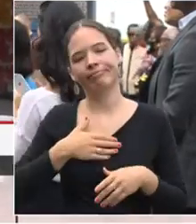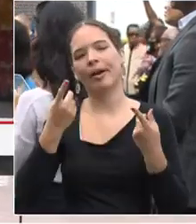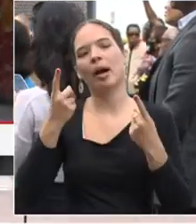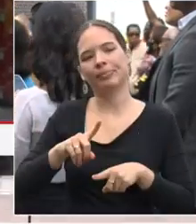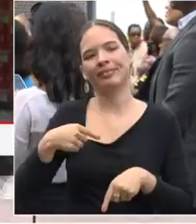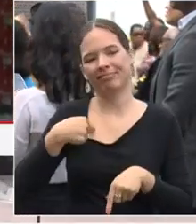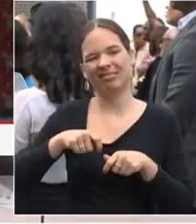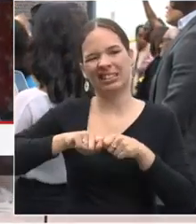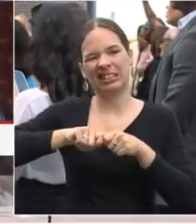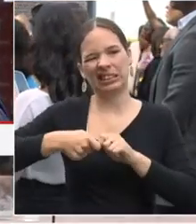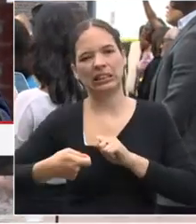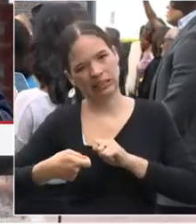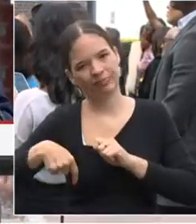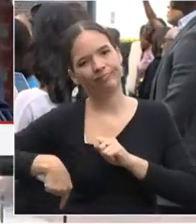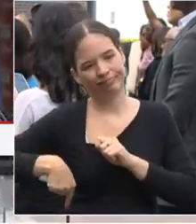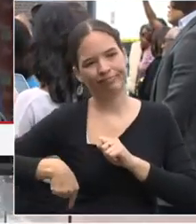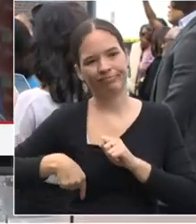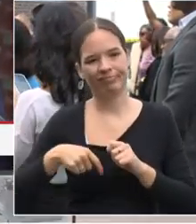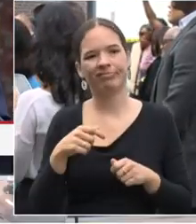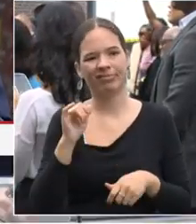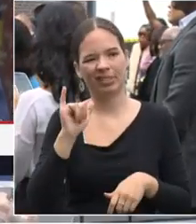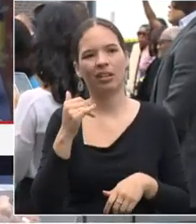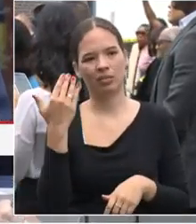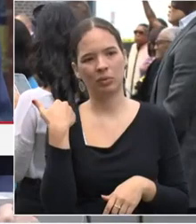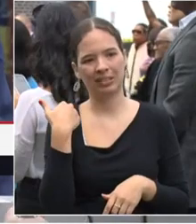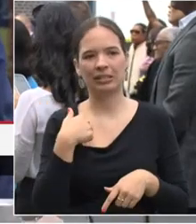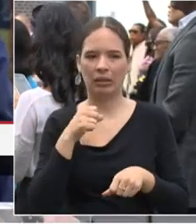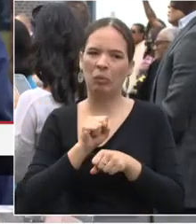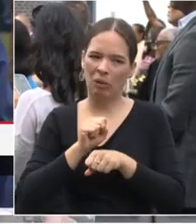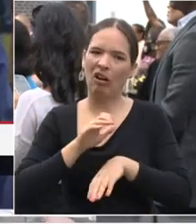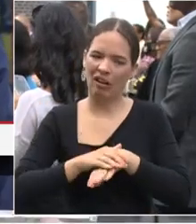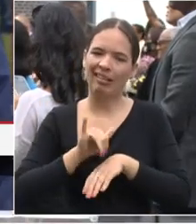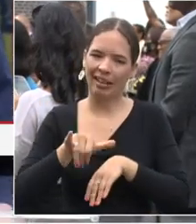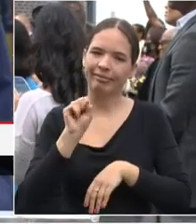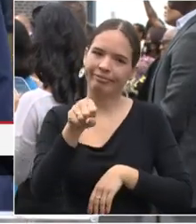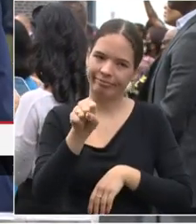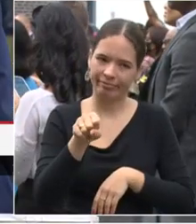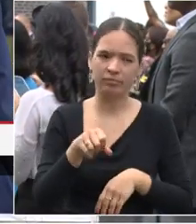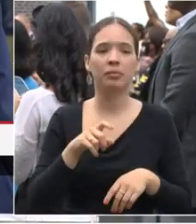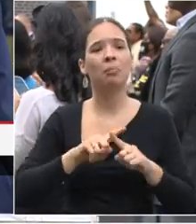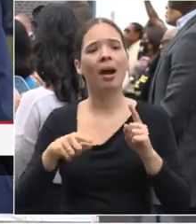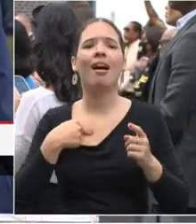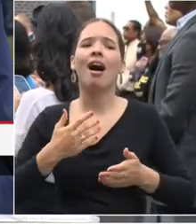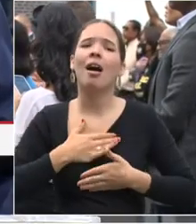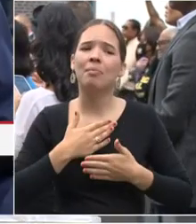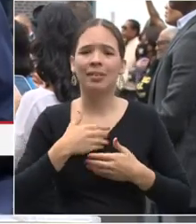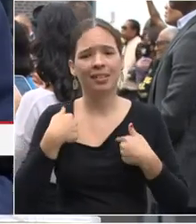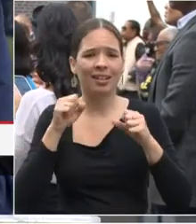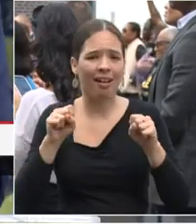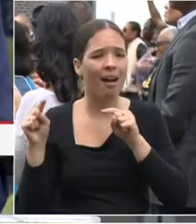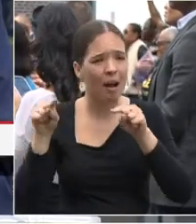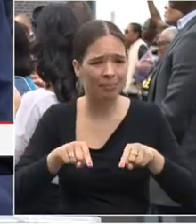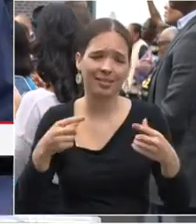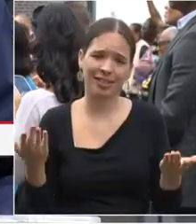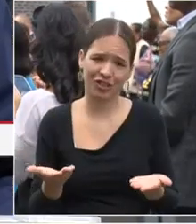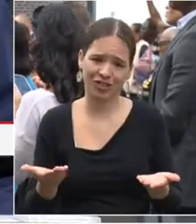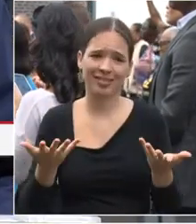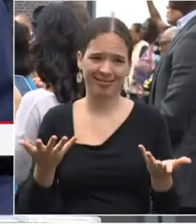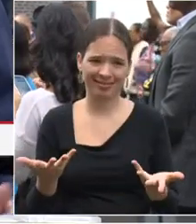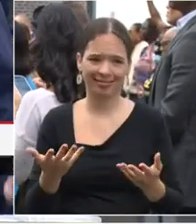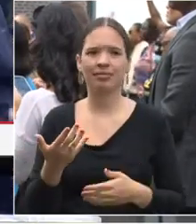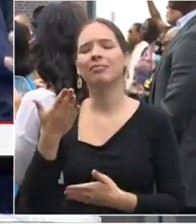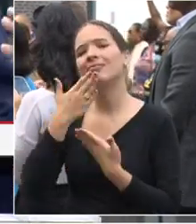and I've been working at it since, and I'm delighted to be able to be here. Thank you, Mayor, for being a part of this and making this